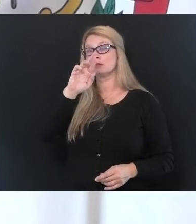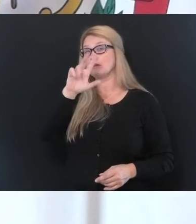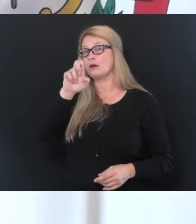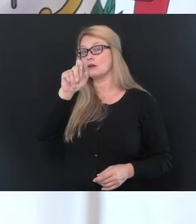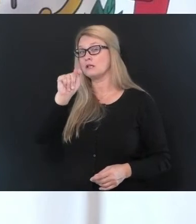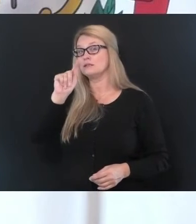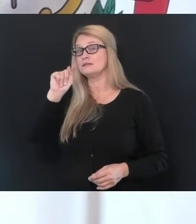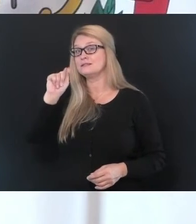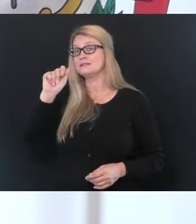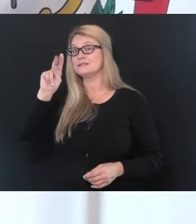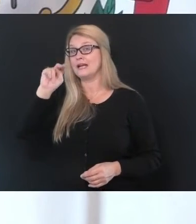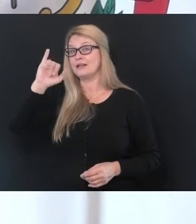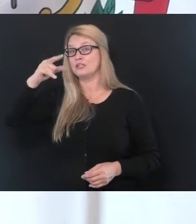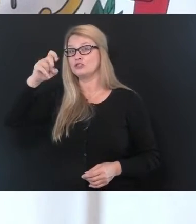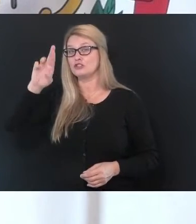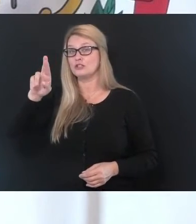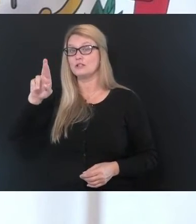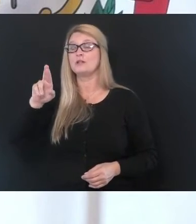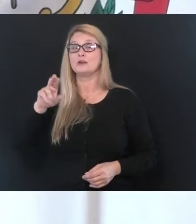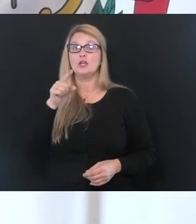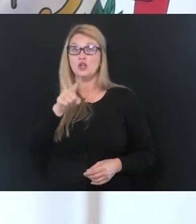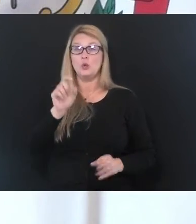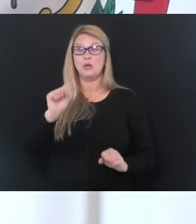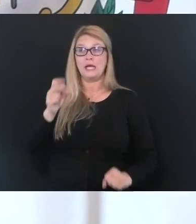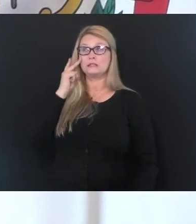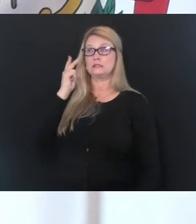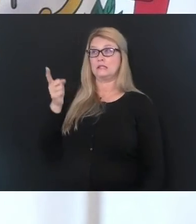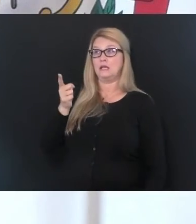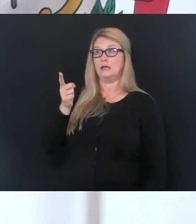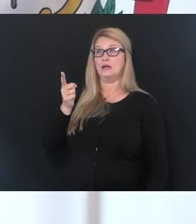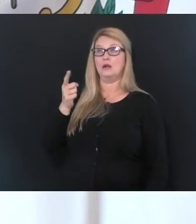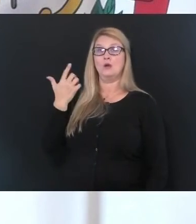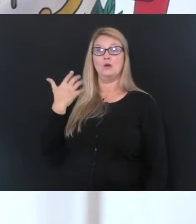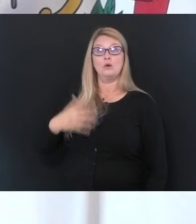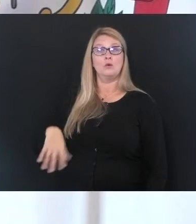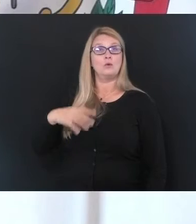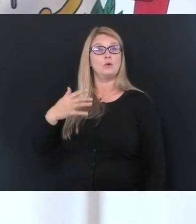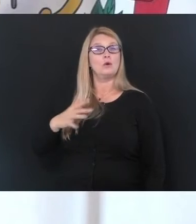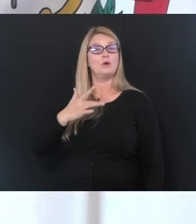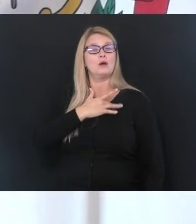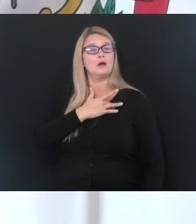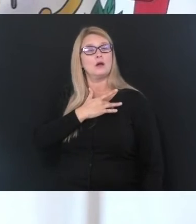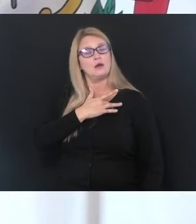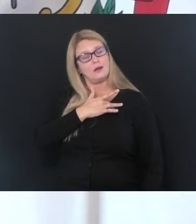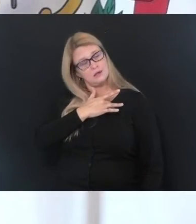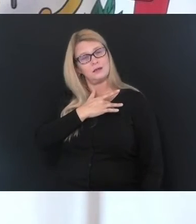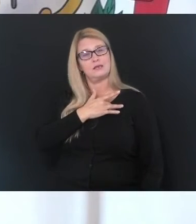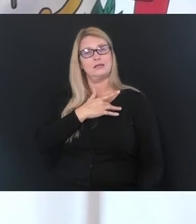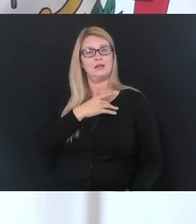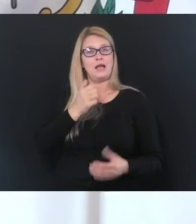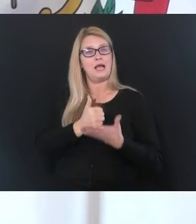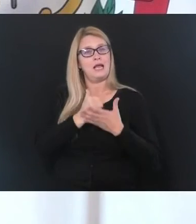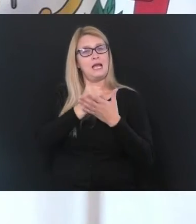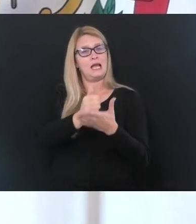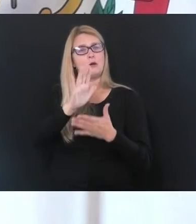it. Not just look at it, you can really see it. It will change and it will help your